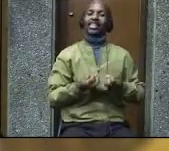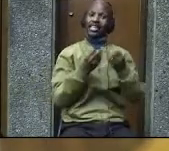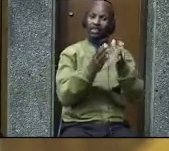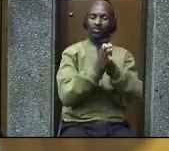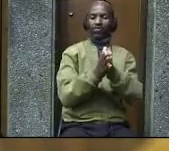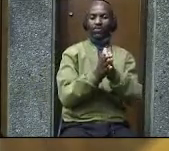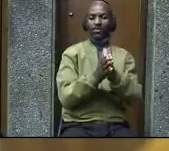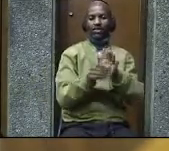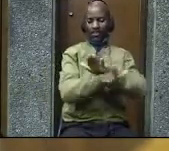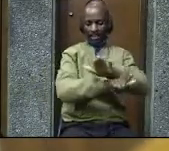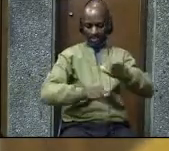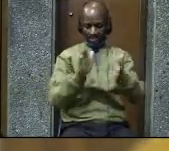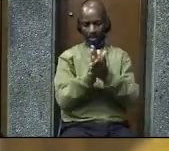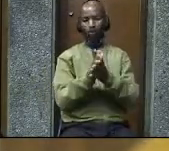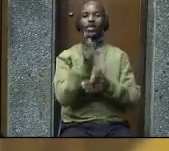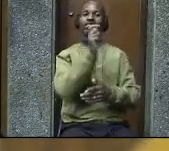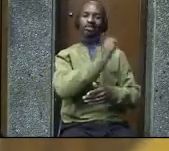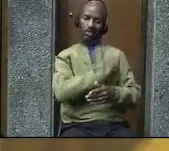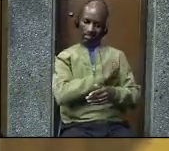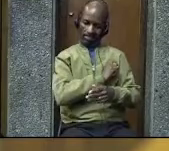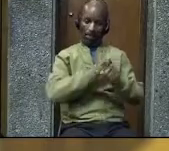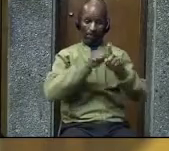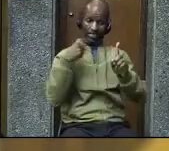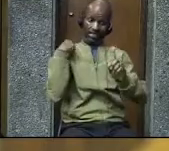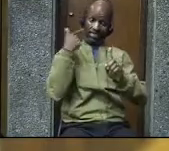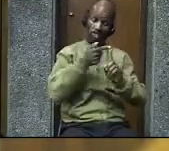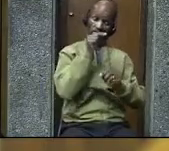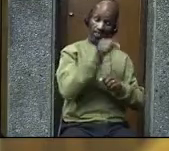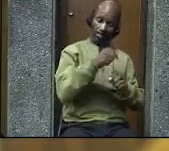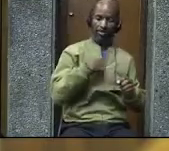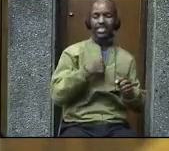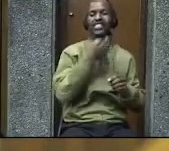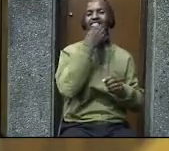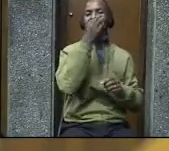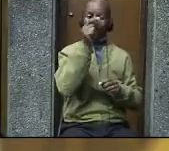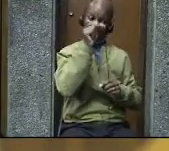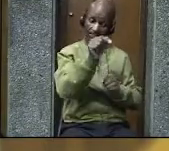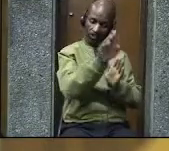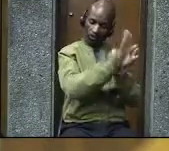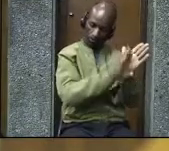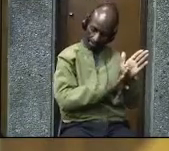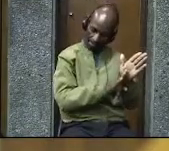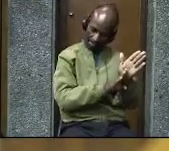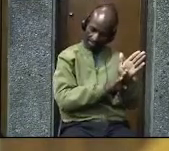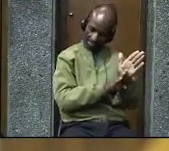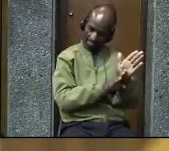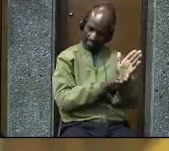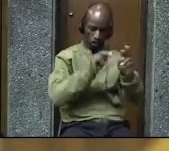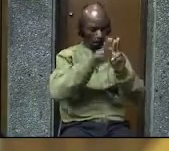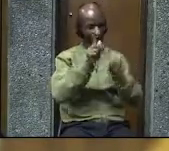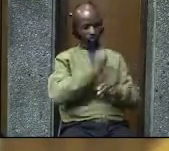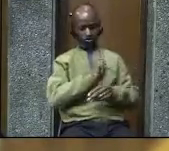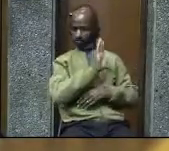lefatshe, go tloa moo re tla ba tshepa. But until then, I still say this bill ke scam.